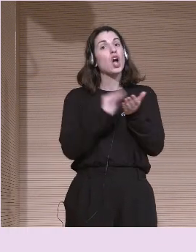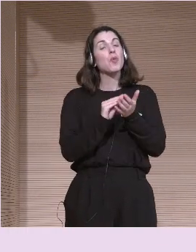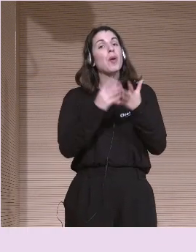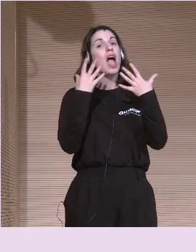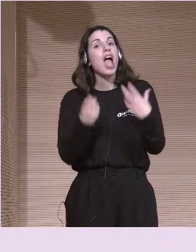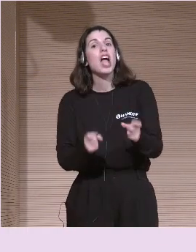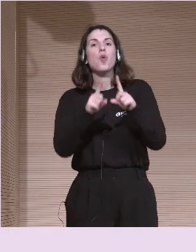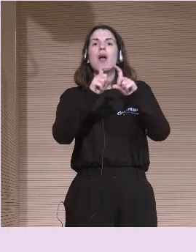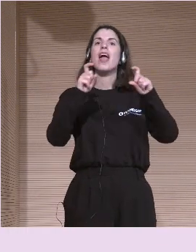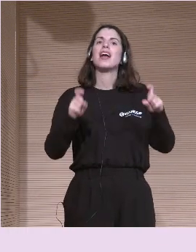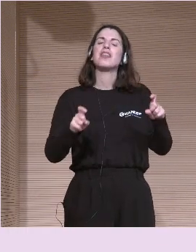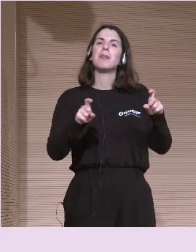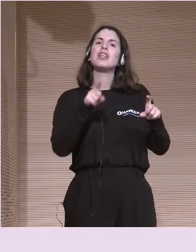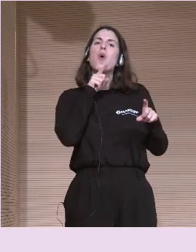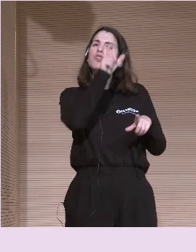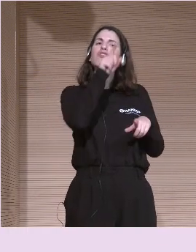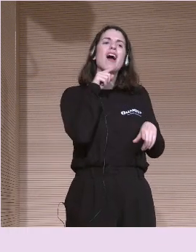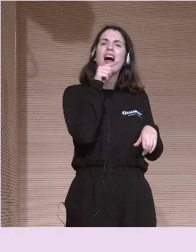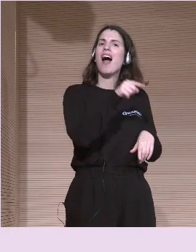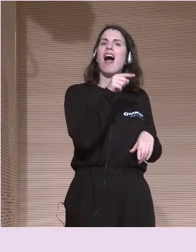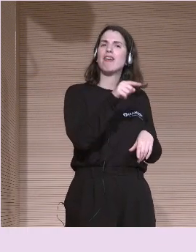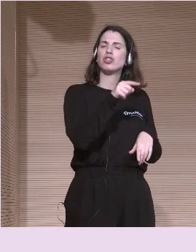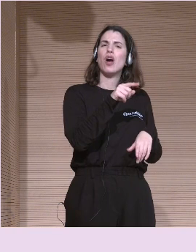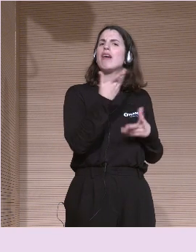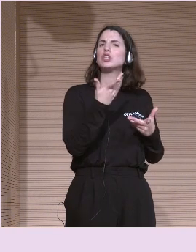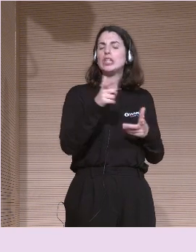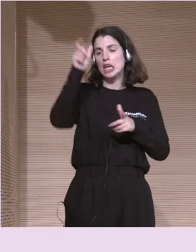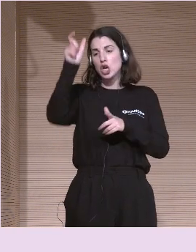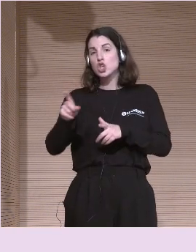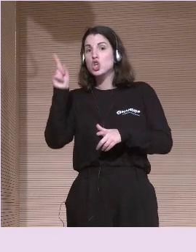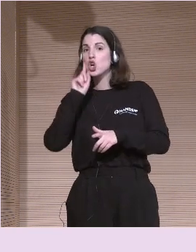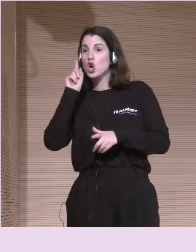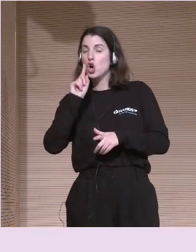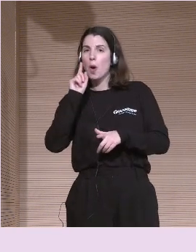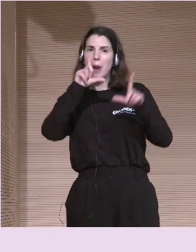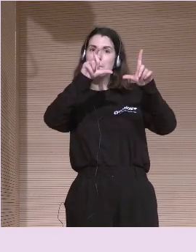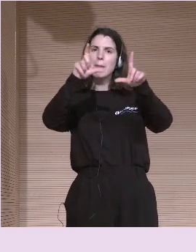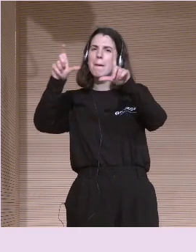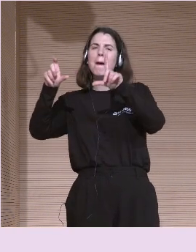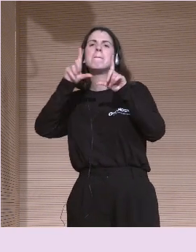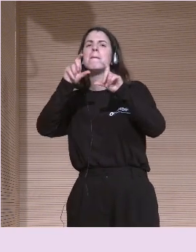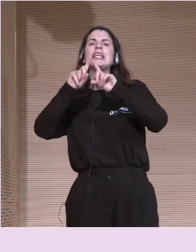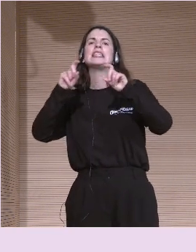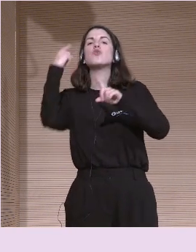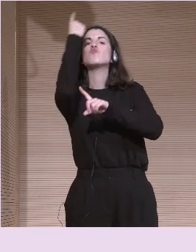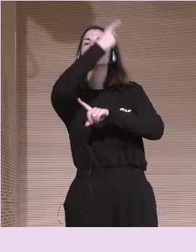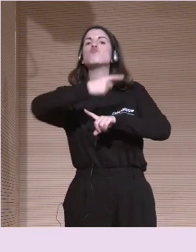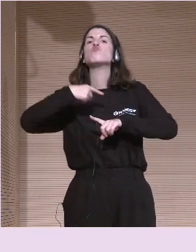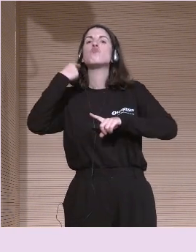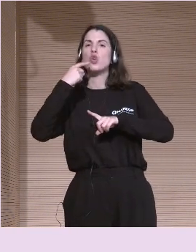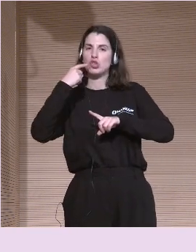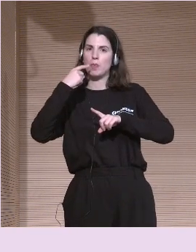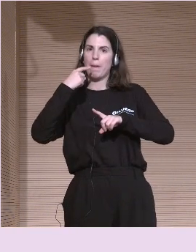sets them against their Pantone paint colour. And this really does get people just talking to each other. It's got lots of puzzles in it,